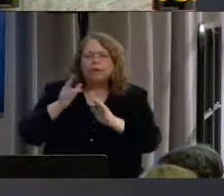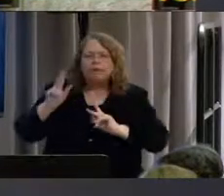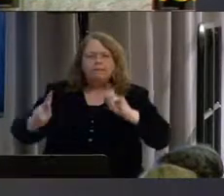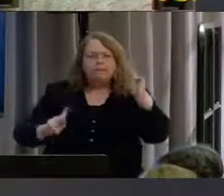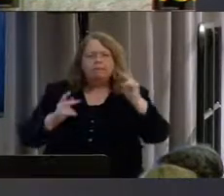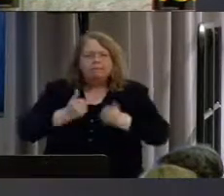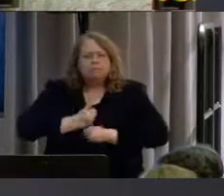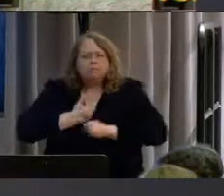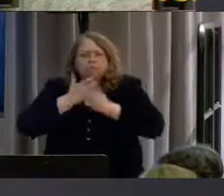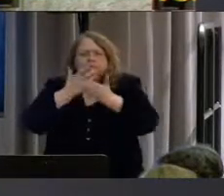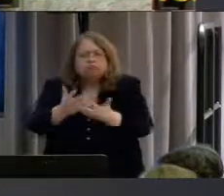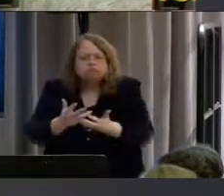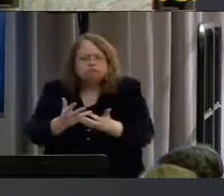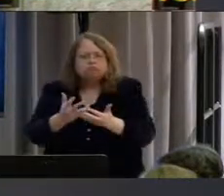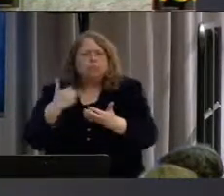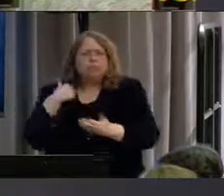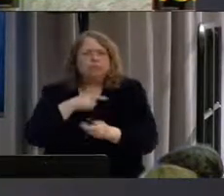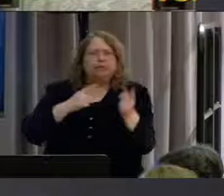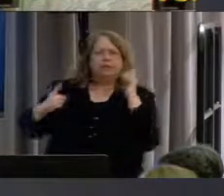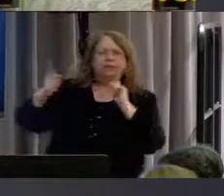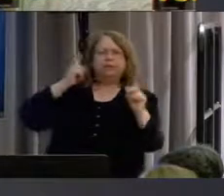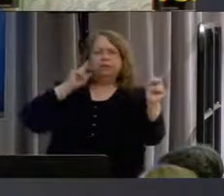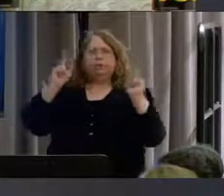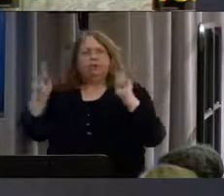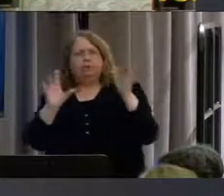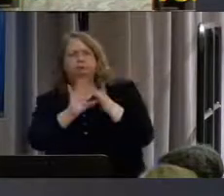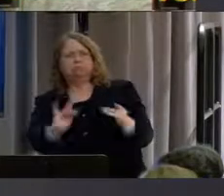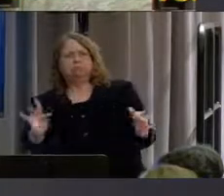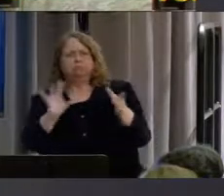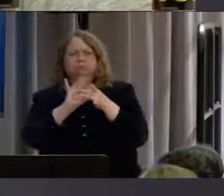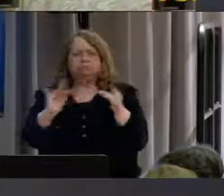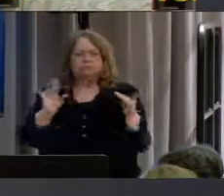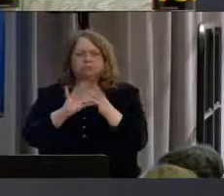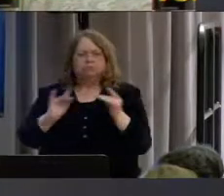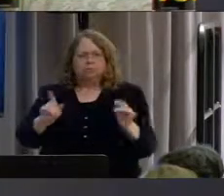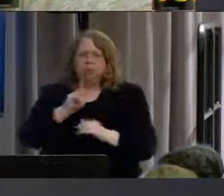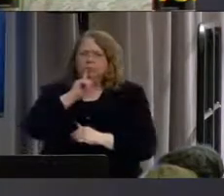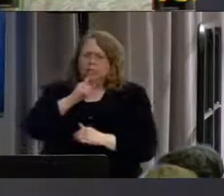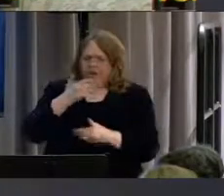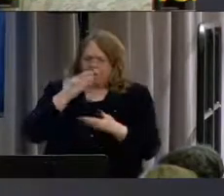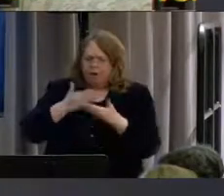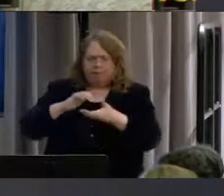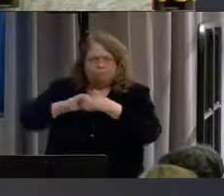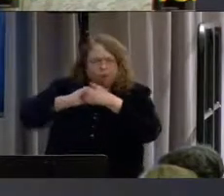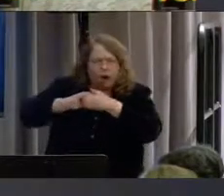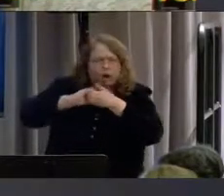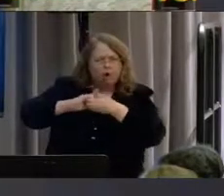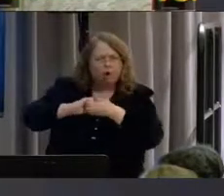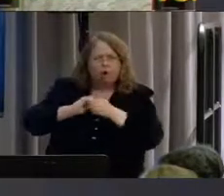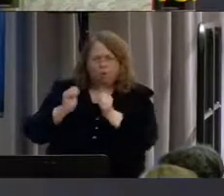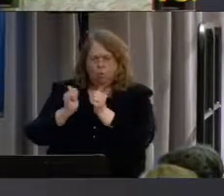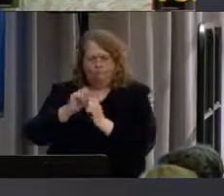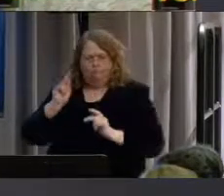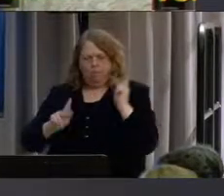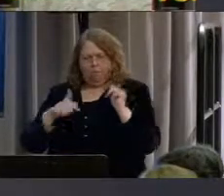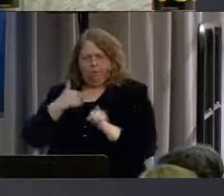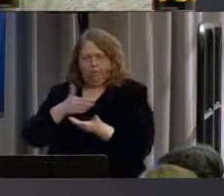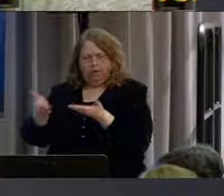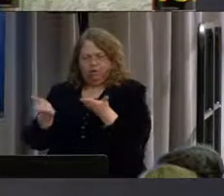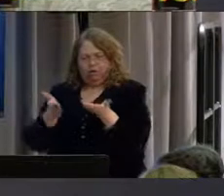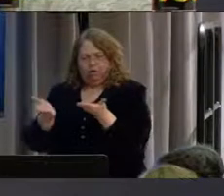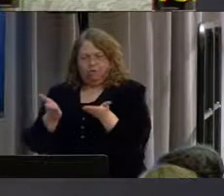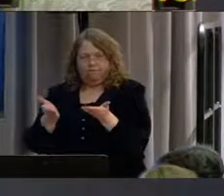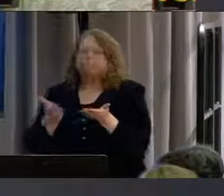allowing community voices to be heard and forging partnerships where there are true partnerships with those that we serve is